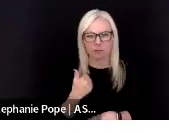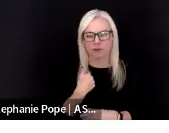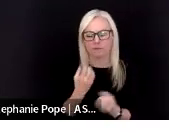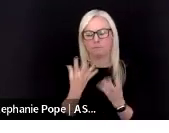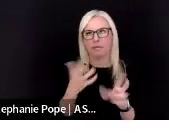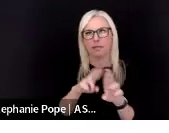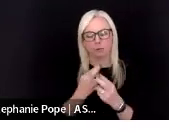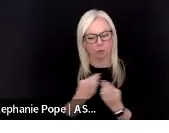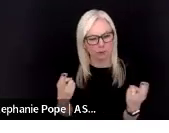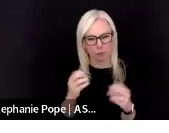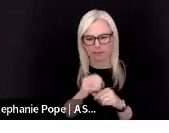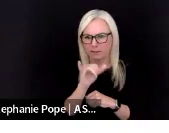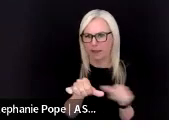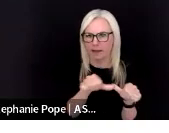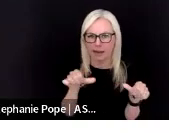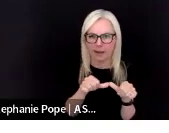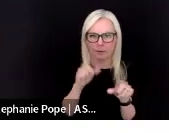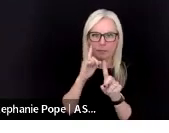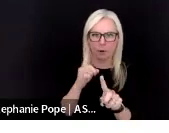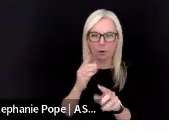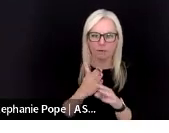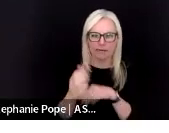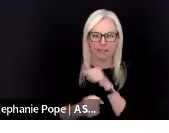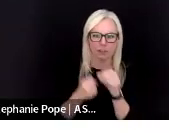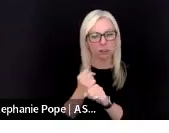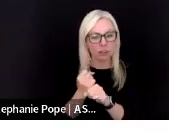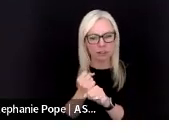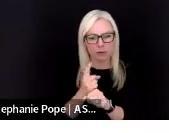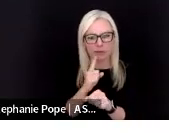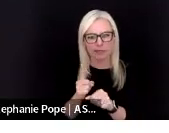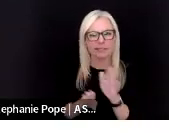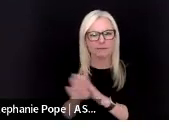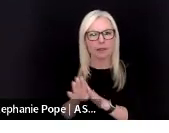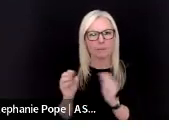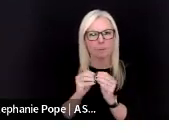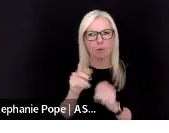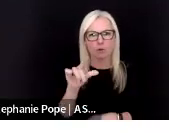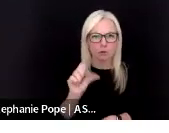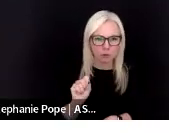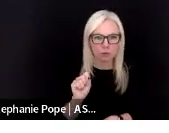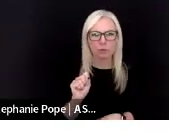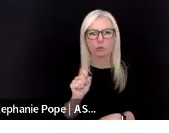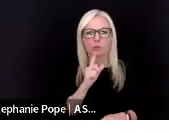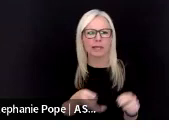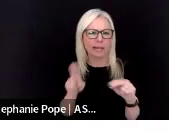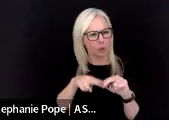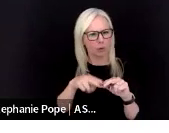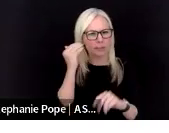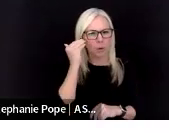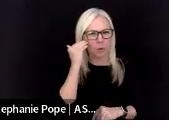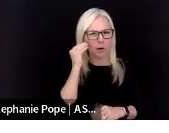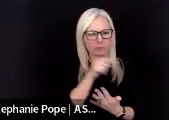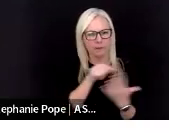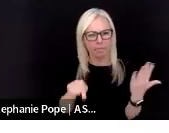area, and our goal over the next year is really to develop additional prevention tools and resources and to really increase awareness about those